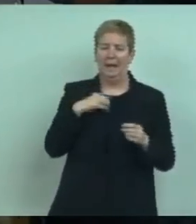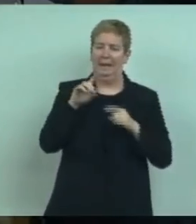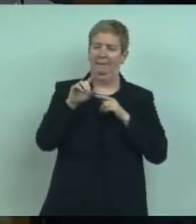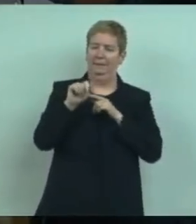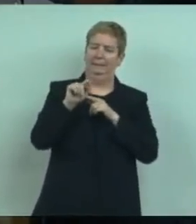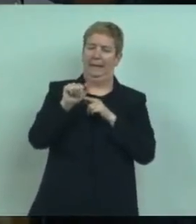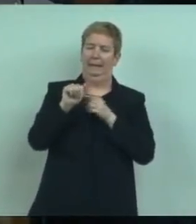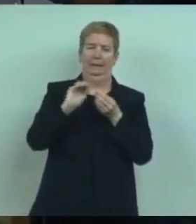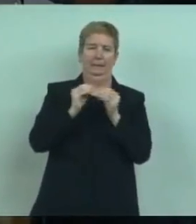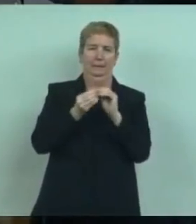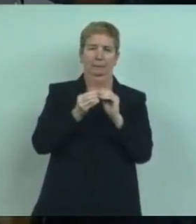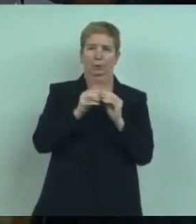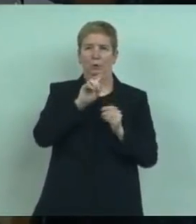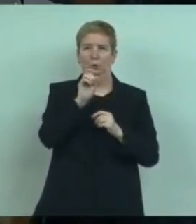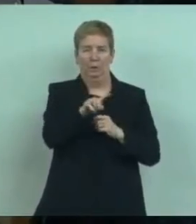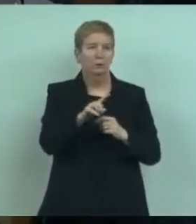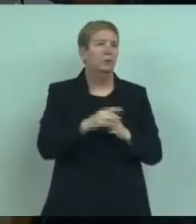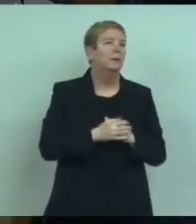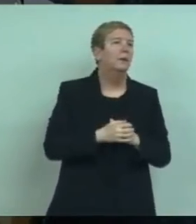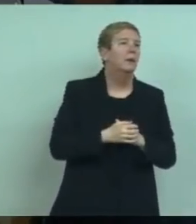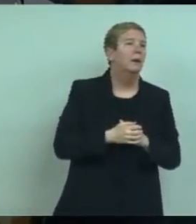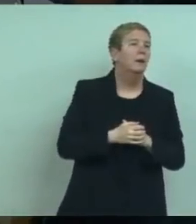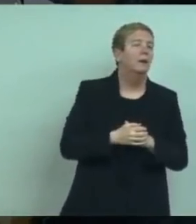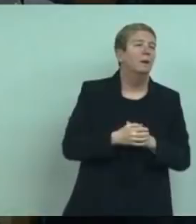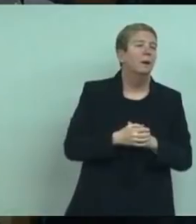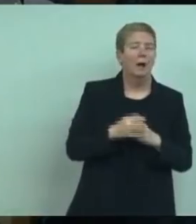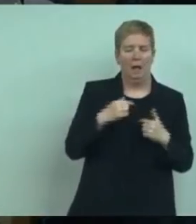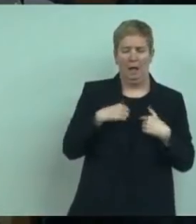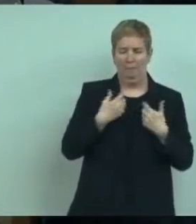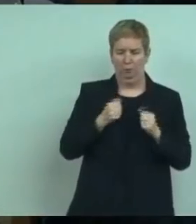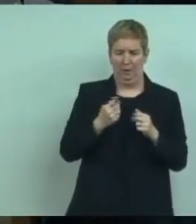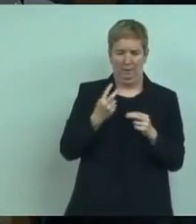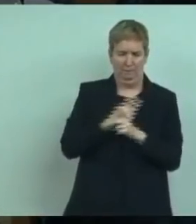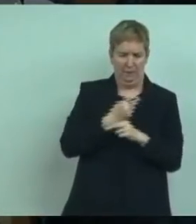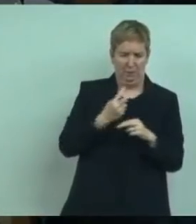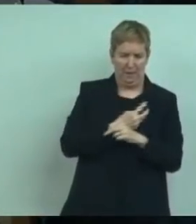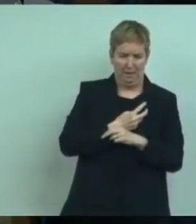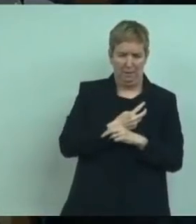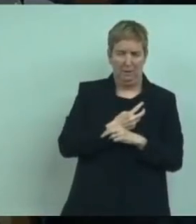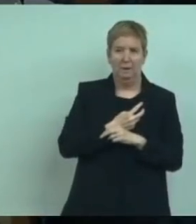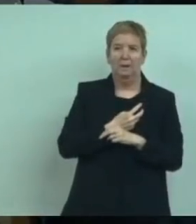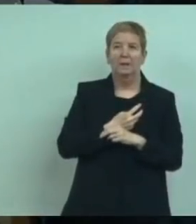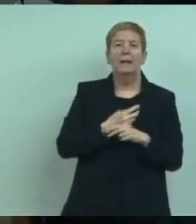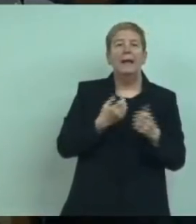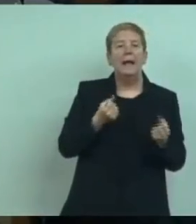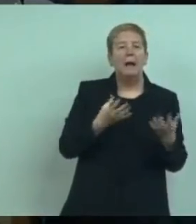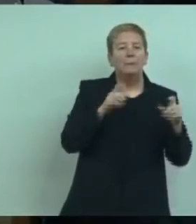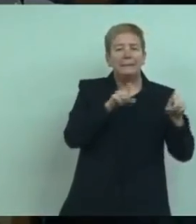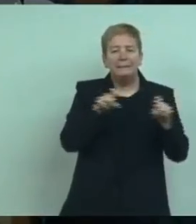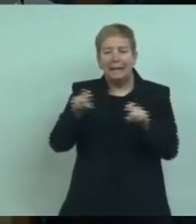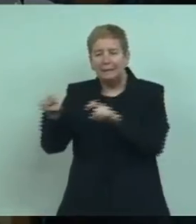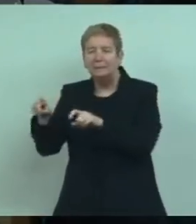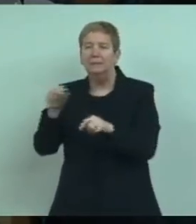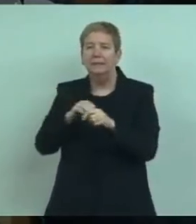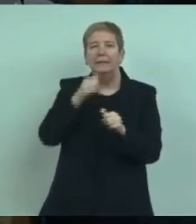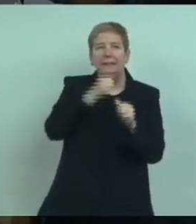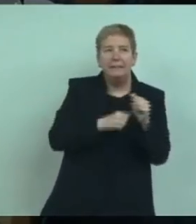well. Myself and others have been trying to figure out the number of total tests performed in each county,